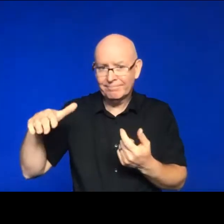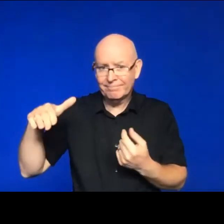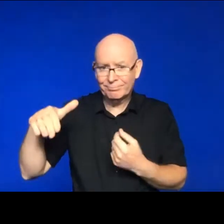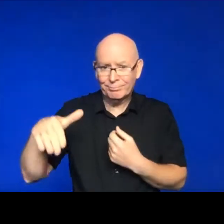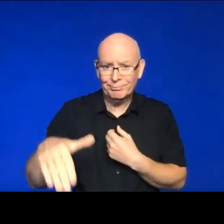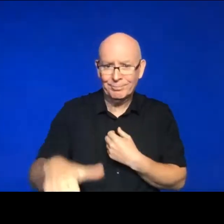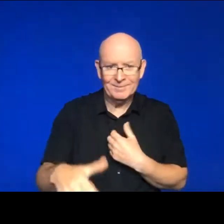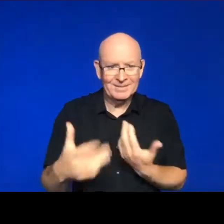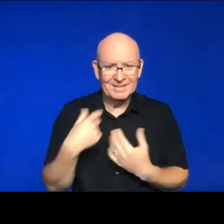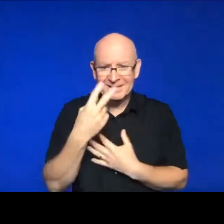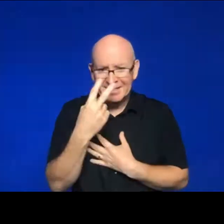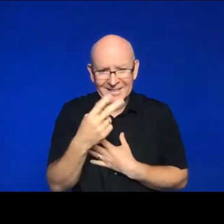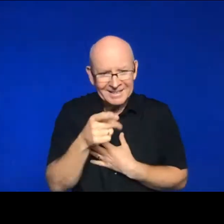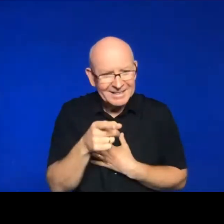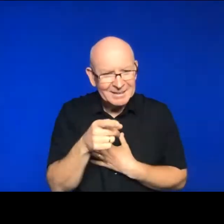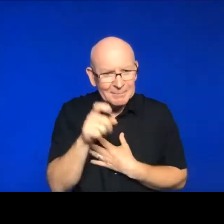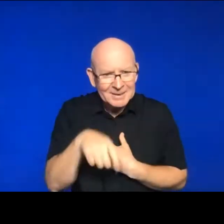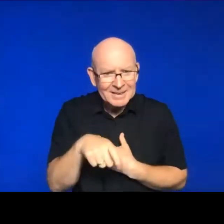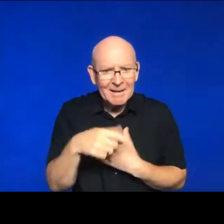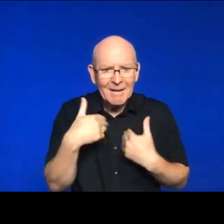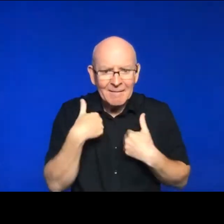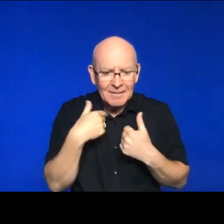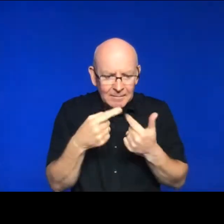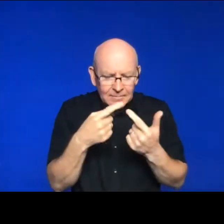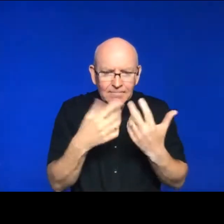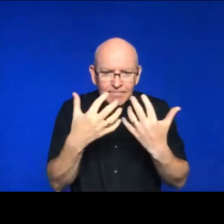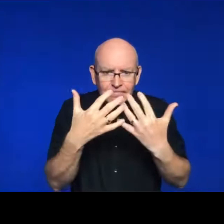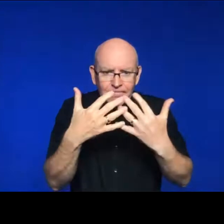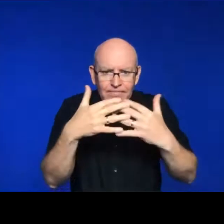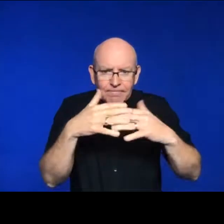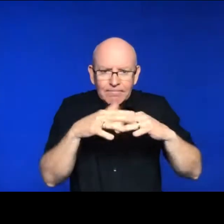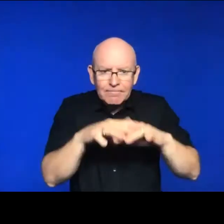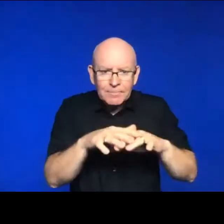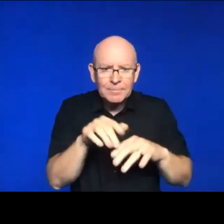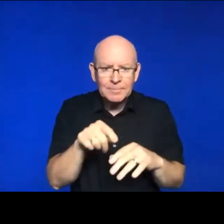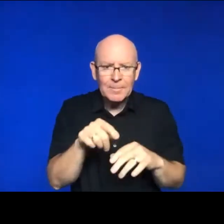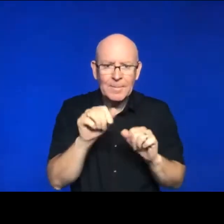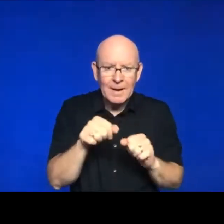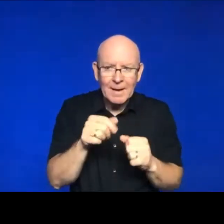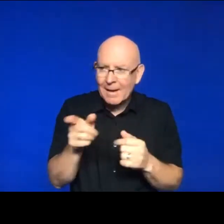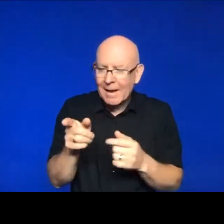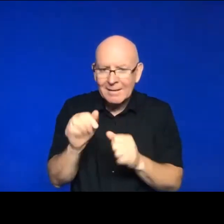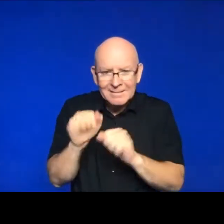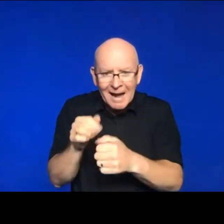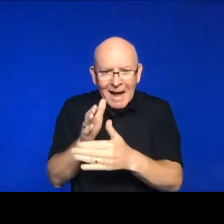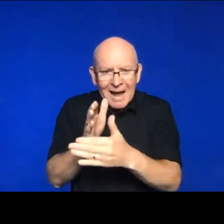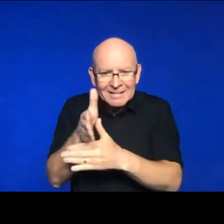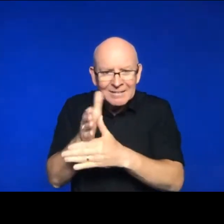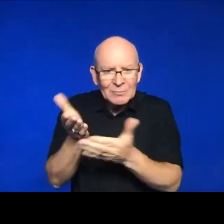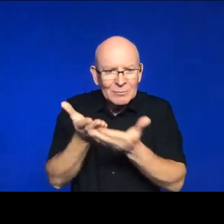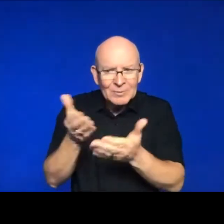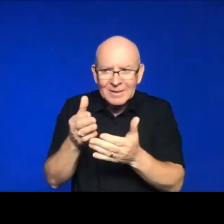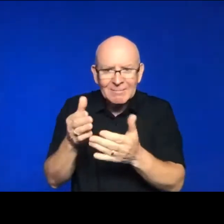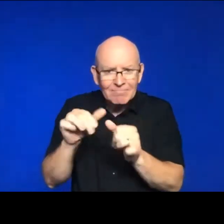technology services are accessible to persons with disabilities, even in situation of lockdowns.